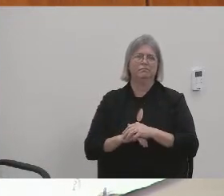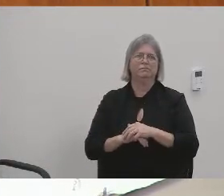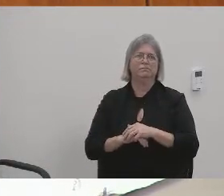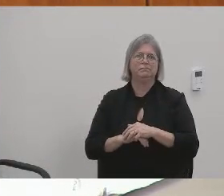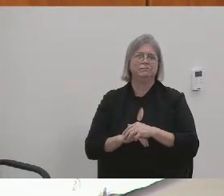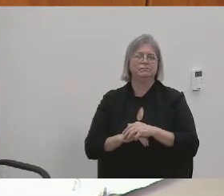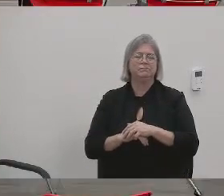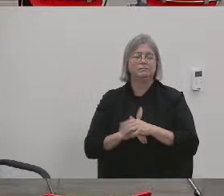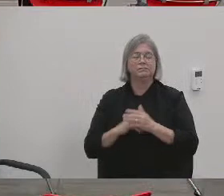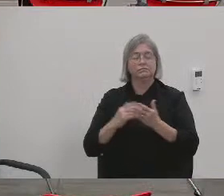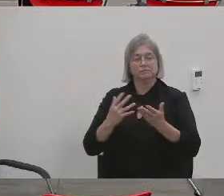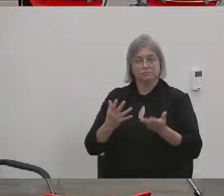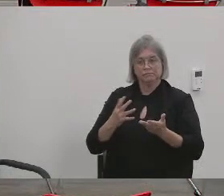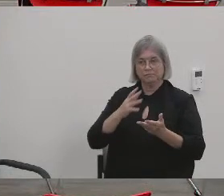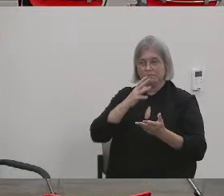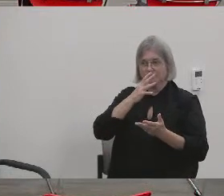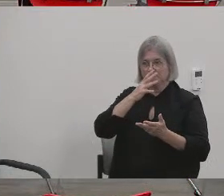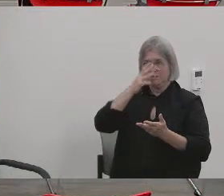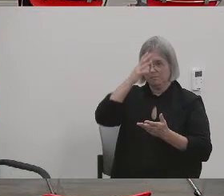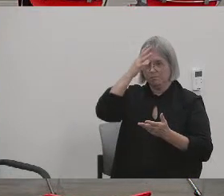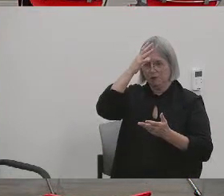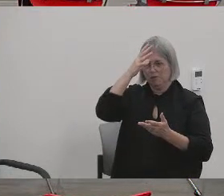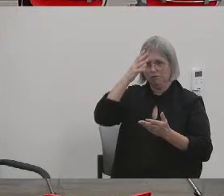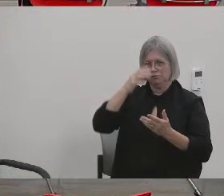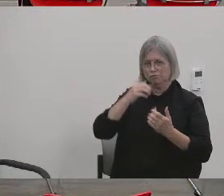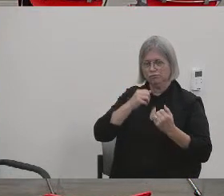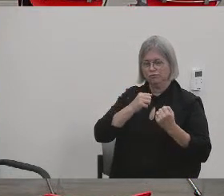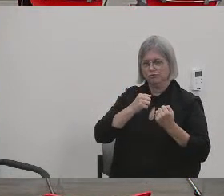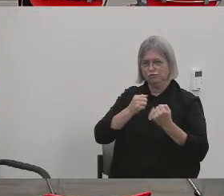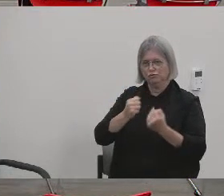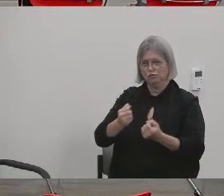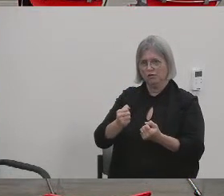So parents aren't driving for